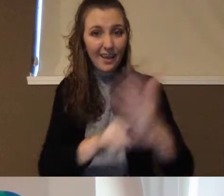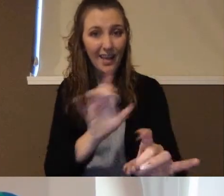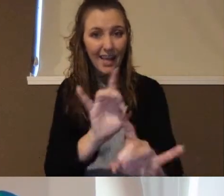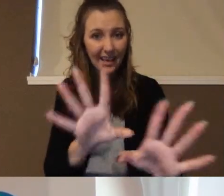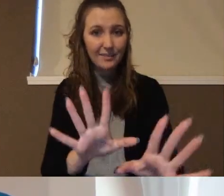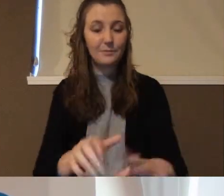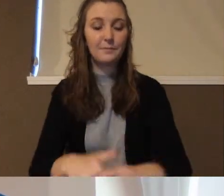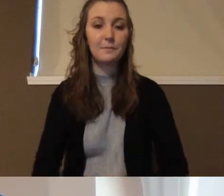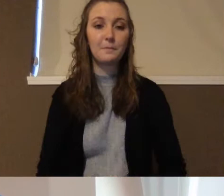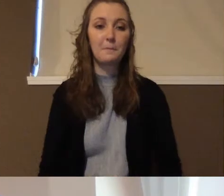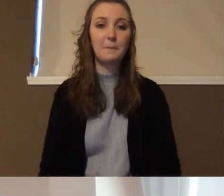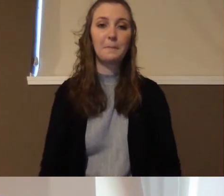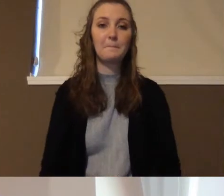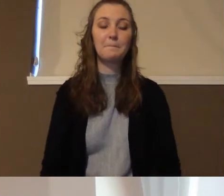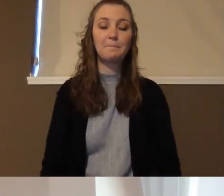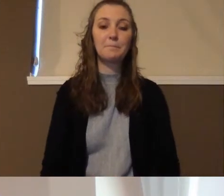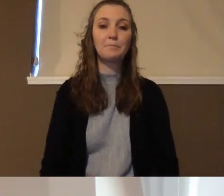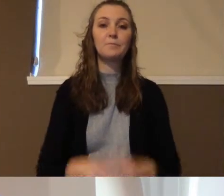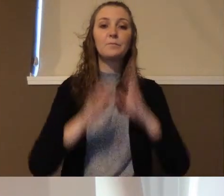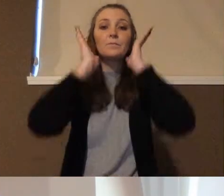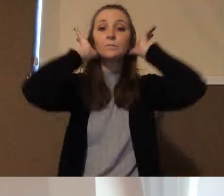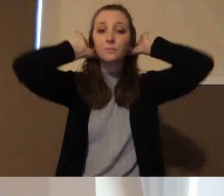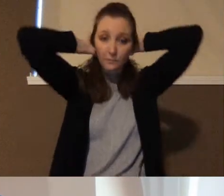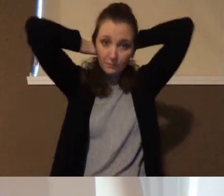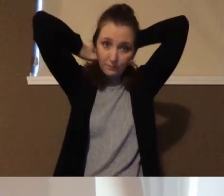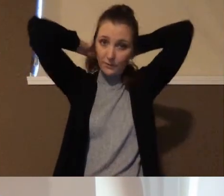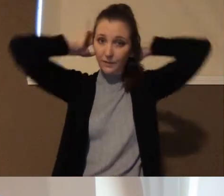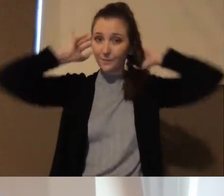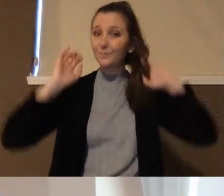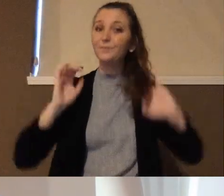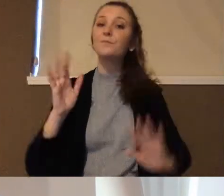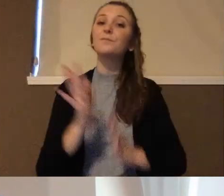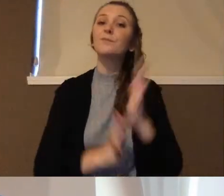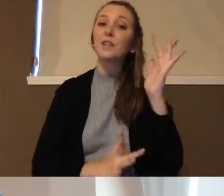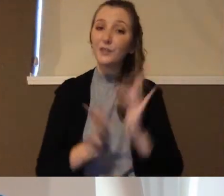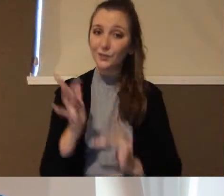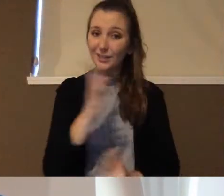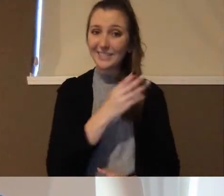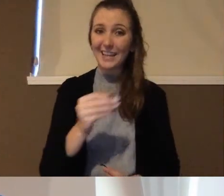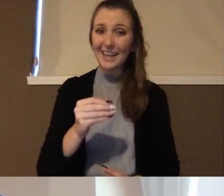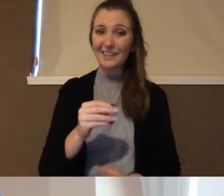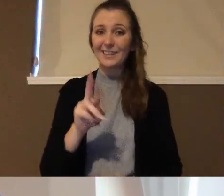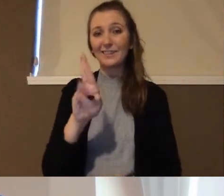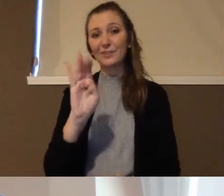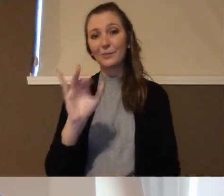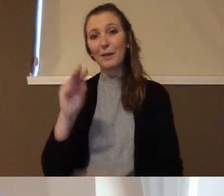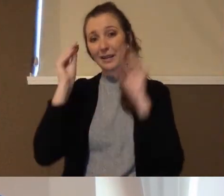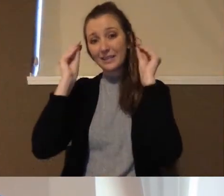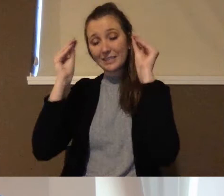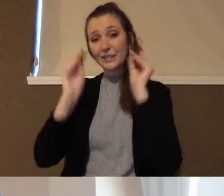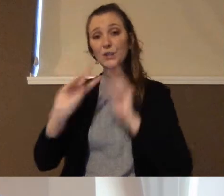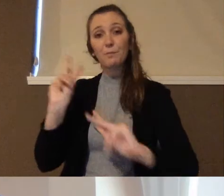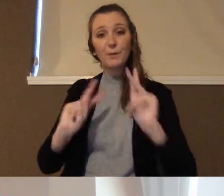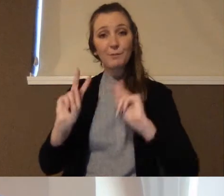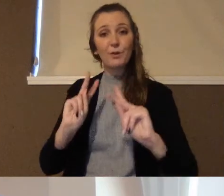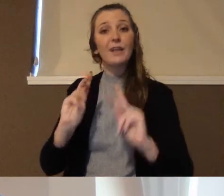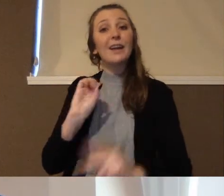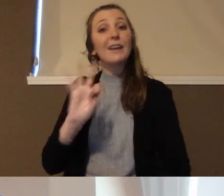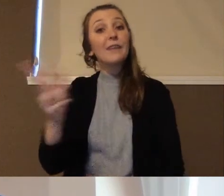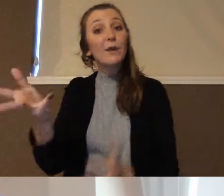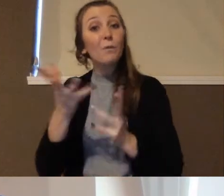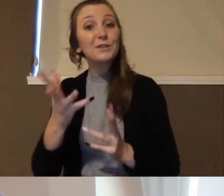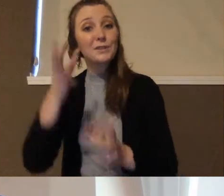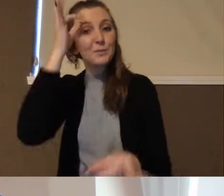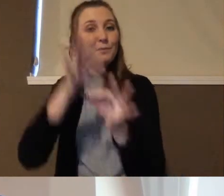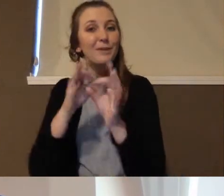Jesus and the rabbis tell those who wish to be faithful to God, don't just repeat the words